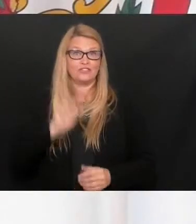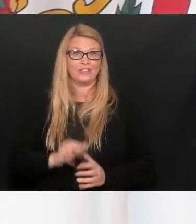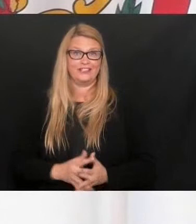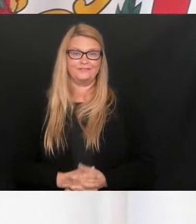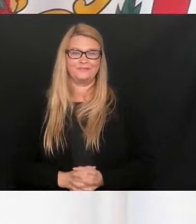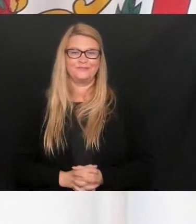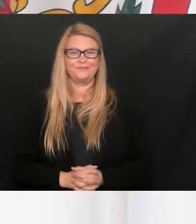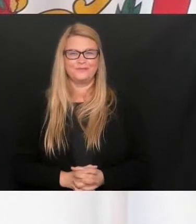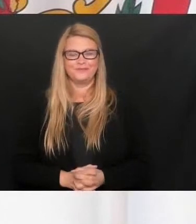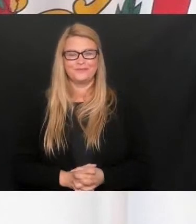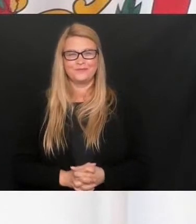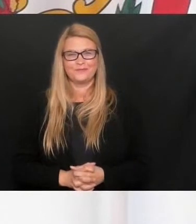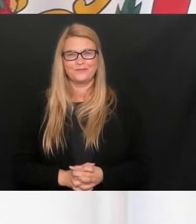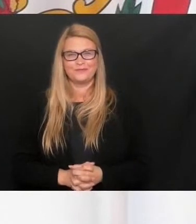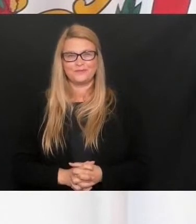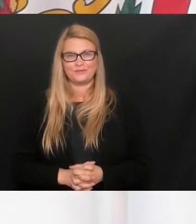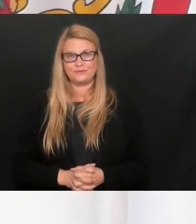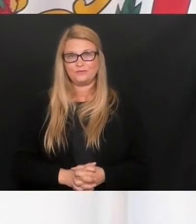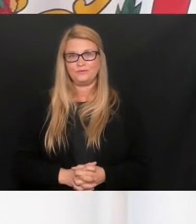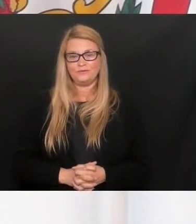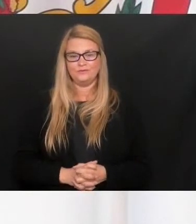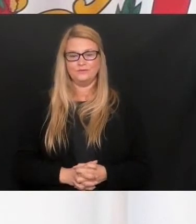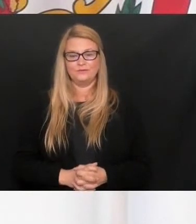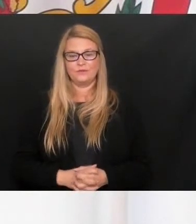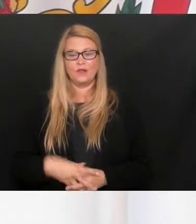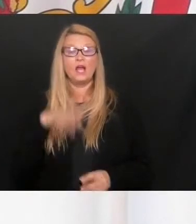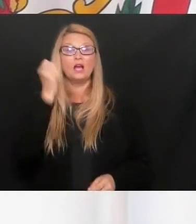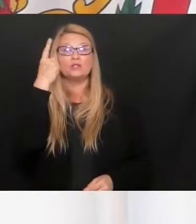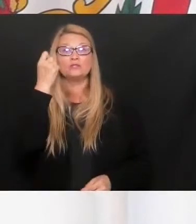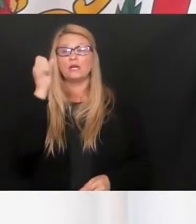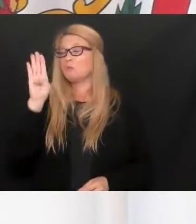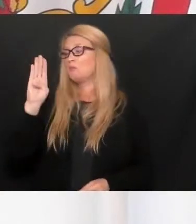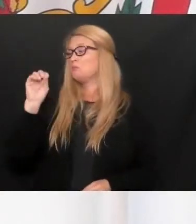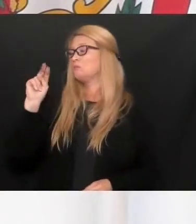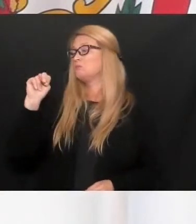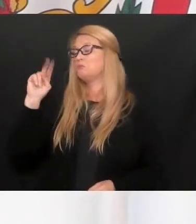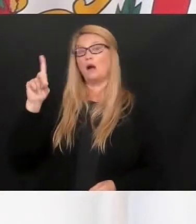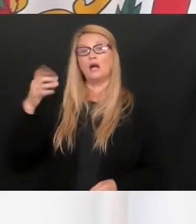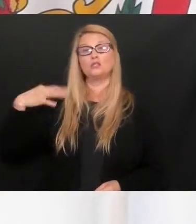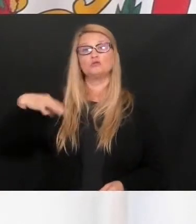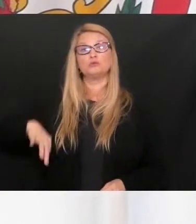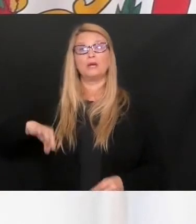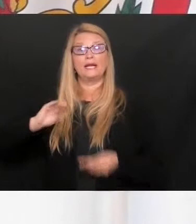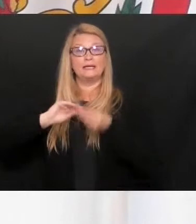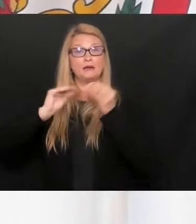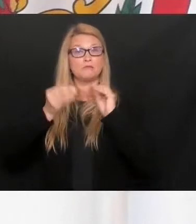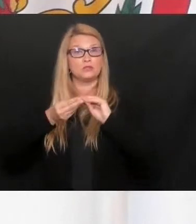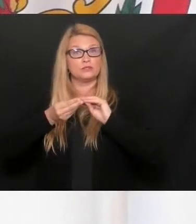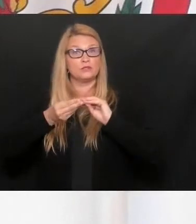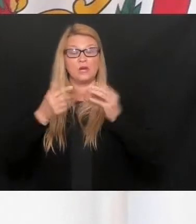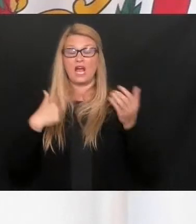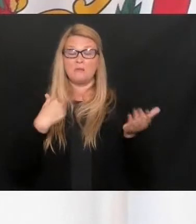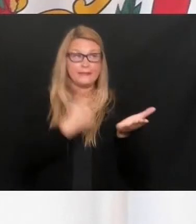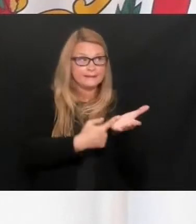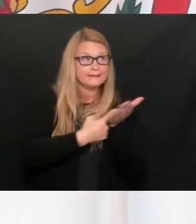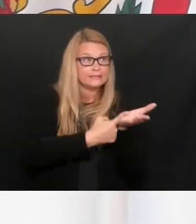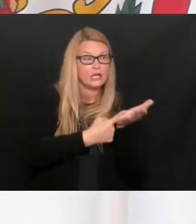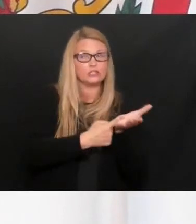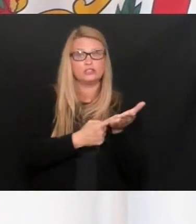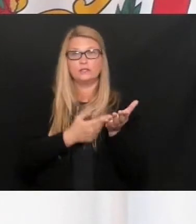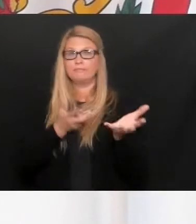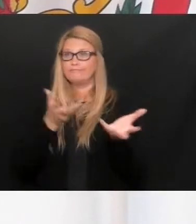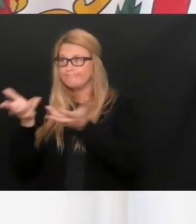Okay, from the standpoint of our bond credit ratings, we've been through all the discussions. You know, I've been on the phone with them